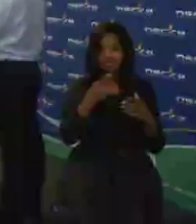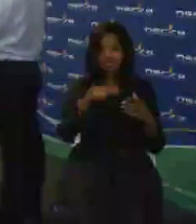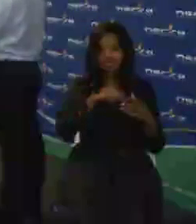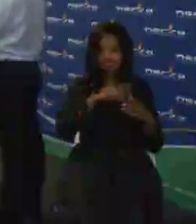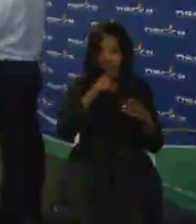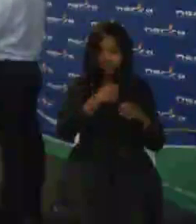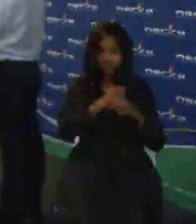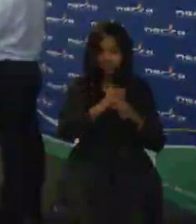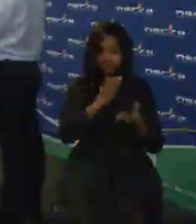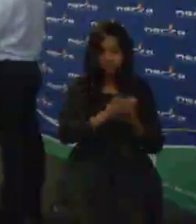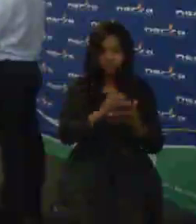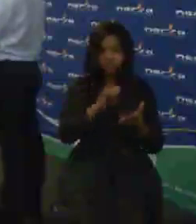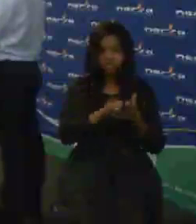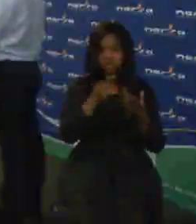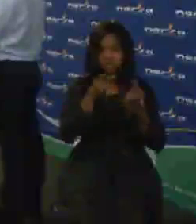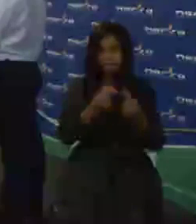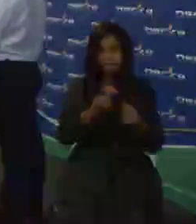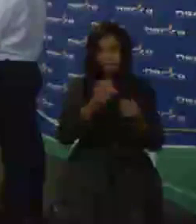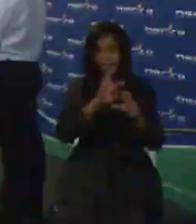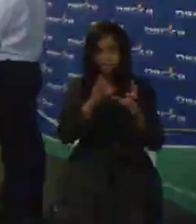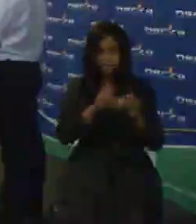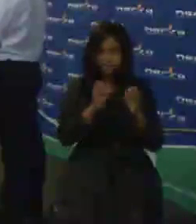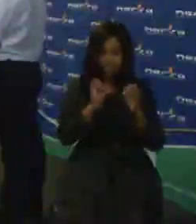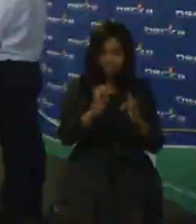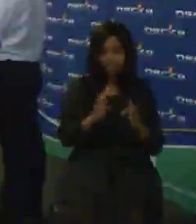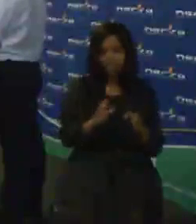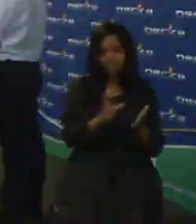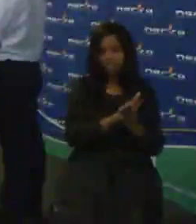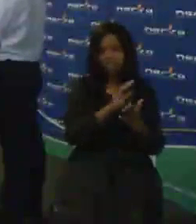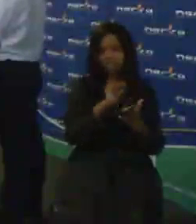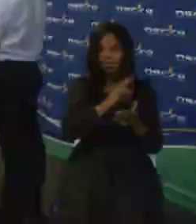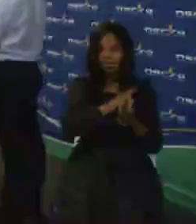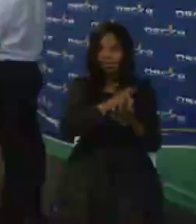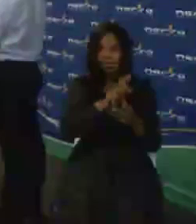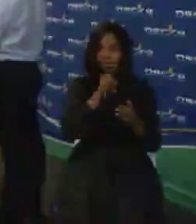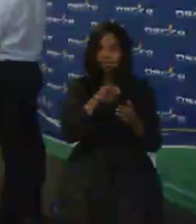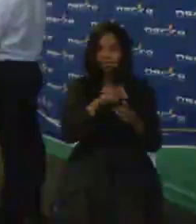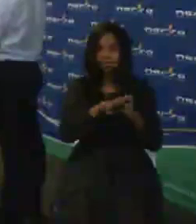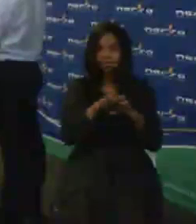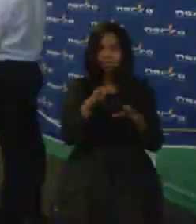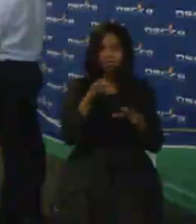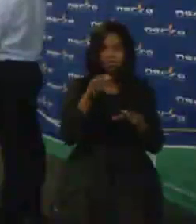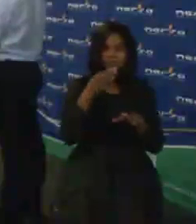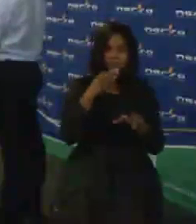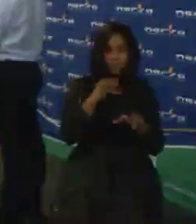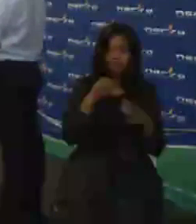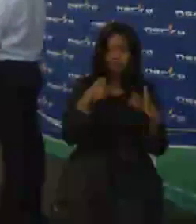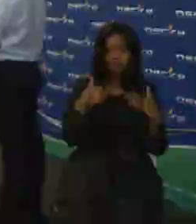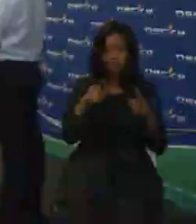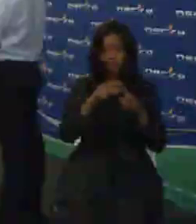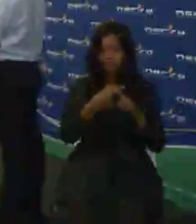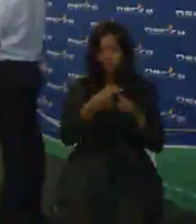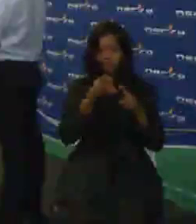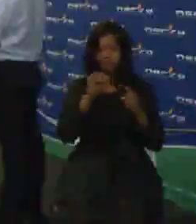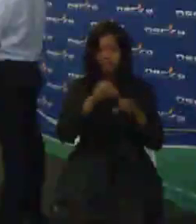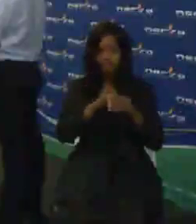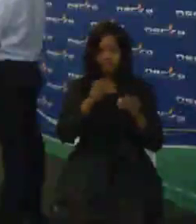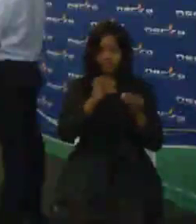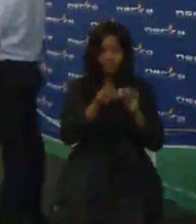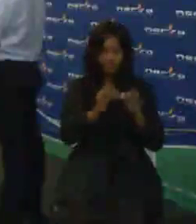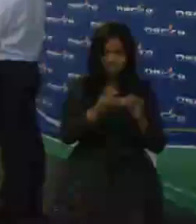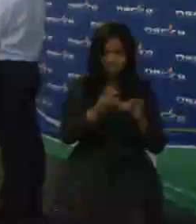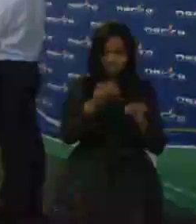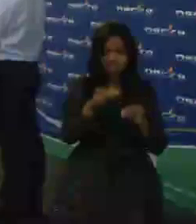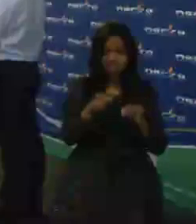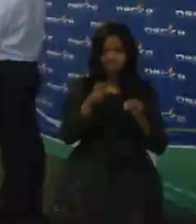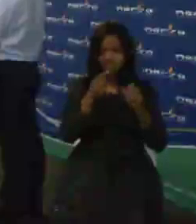make sure that the costs are efficiently incurred? Why should that be not the starting point in addressing this credit